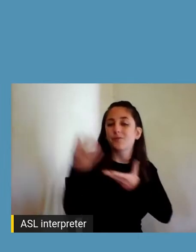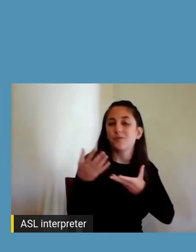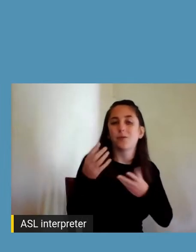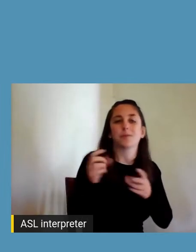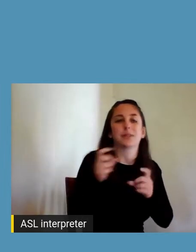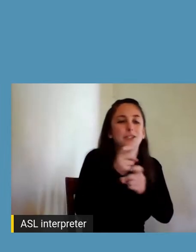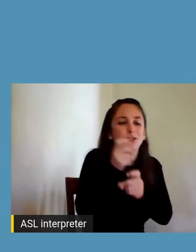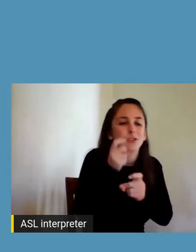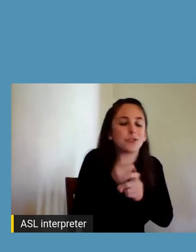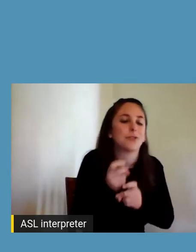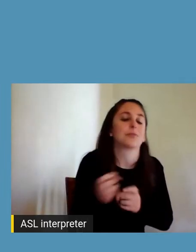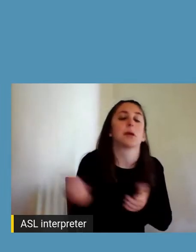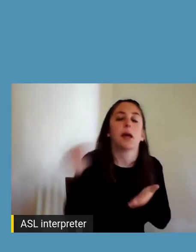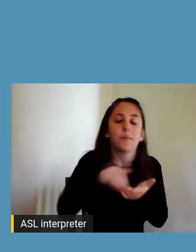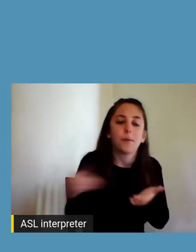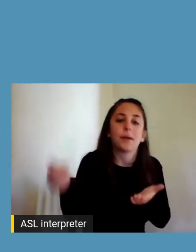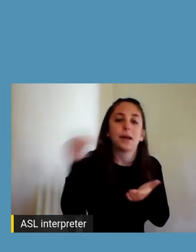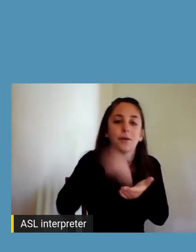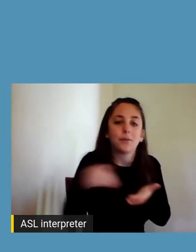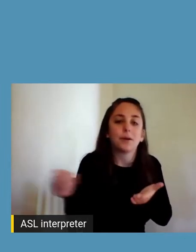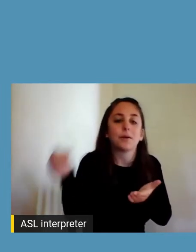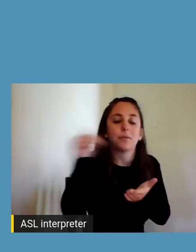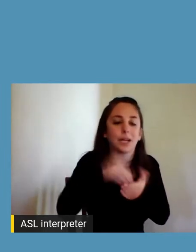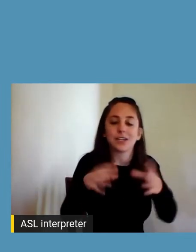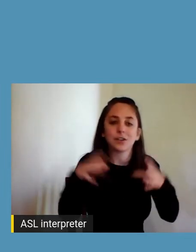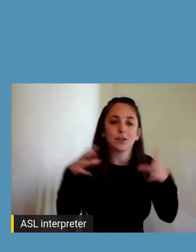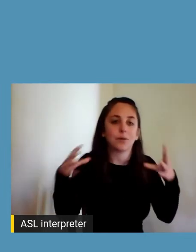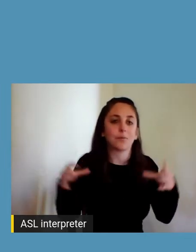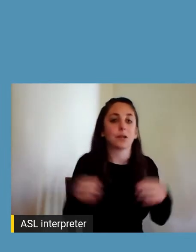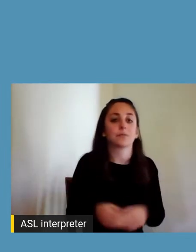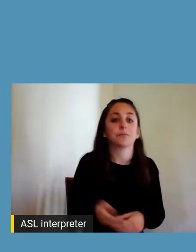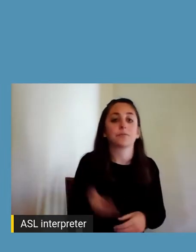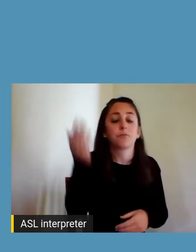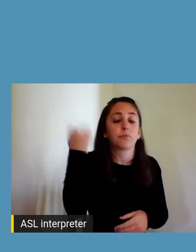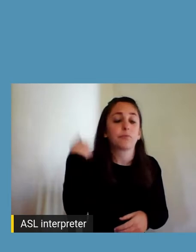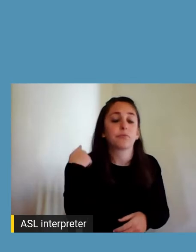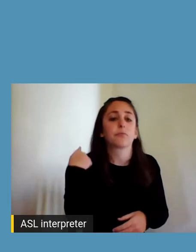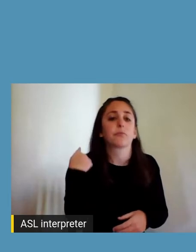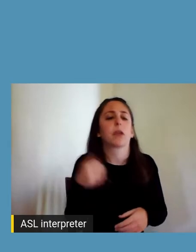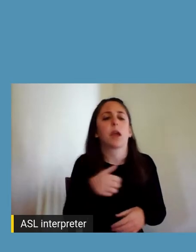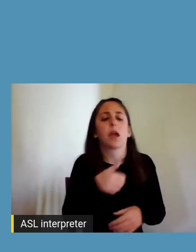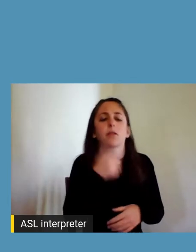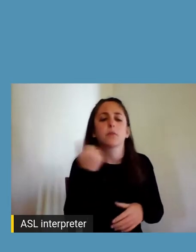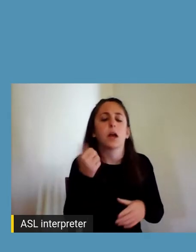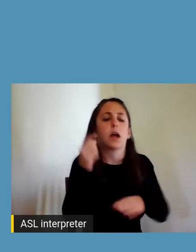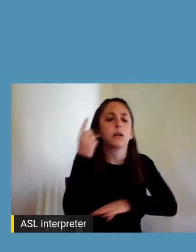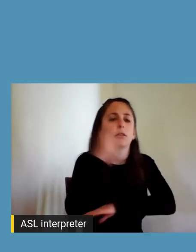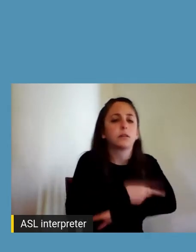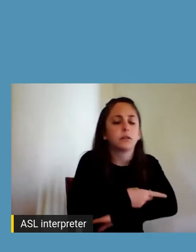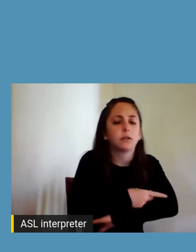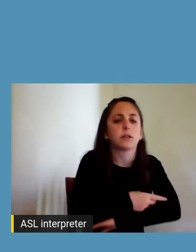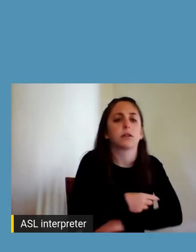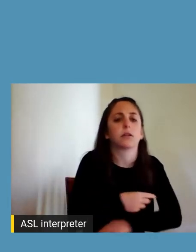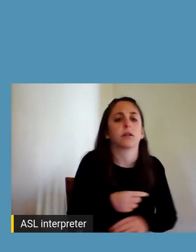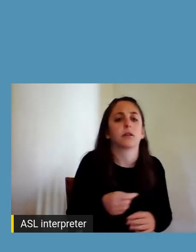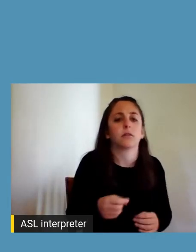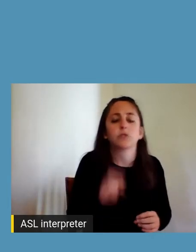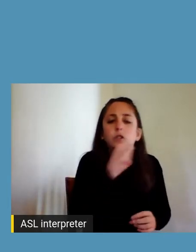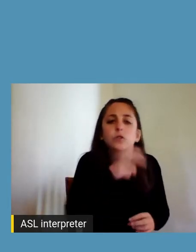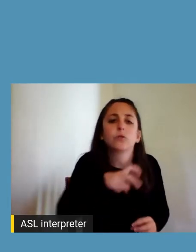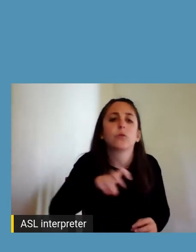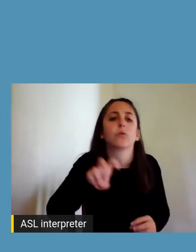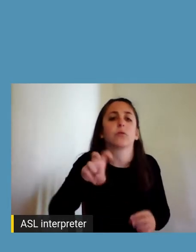noticing. The other day in our galleries, a group of 6th graders toured one of our new shows, which features portraits of